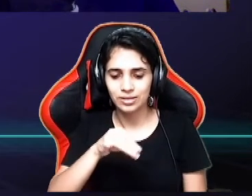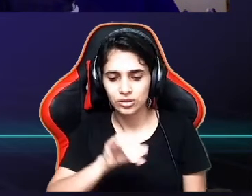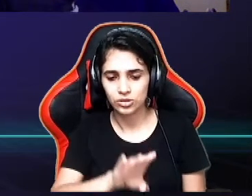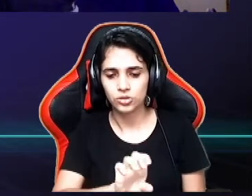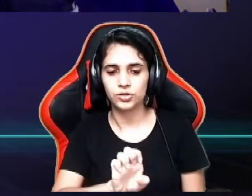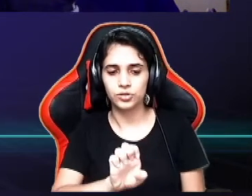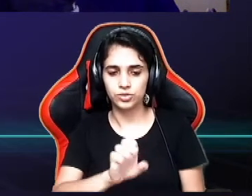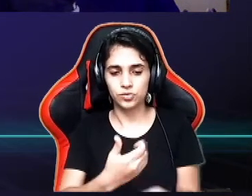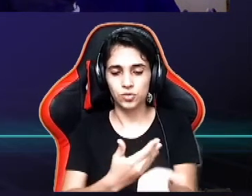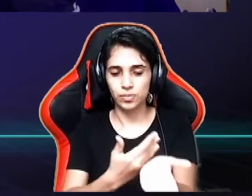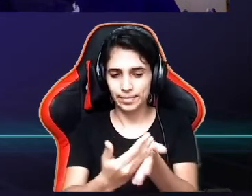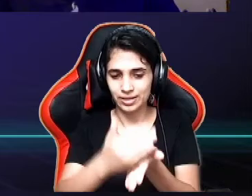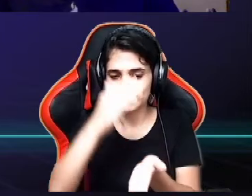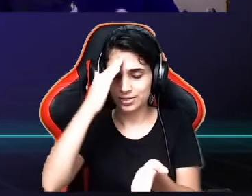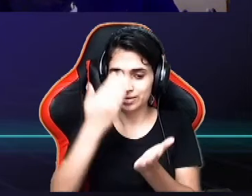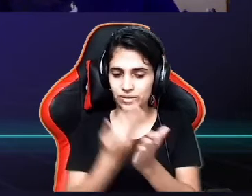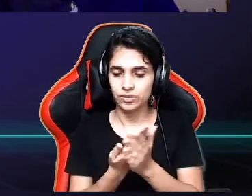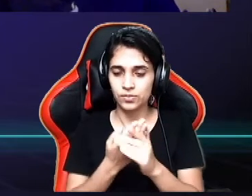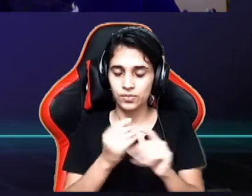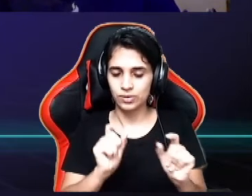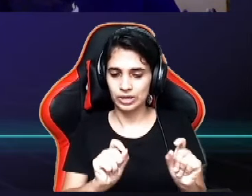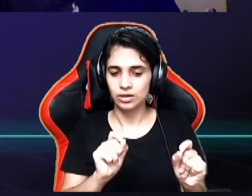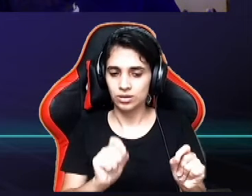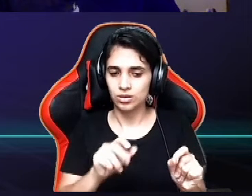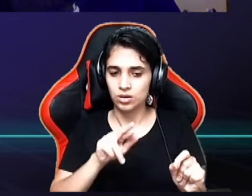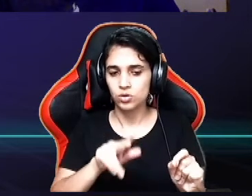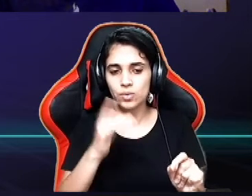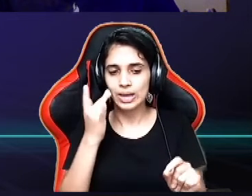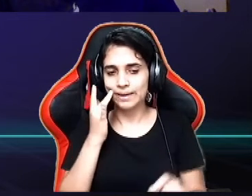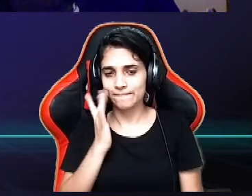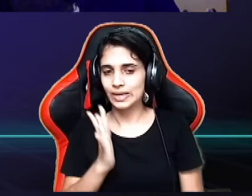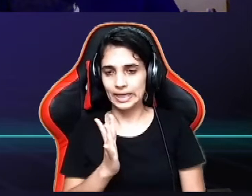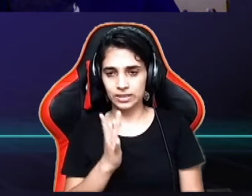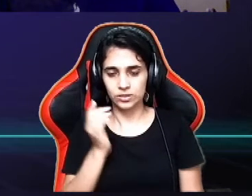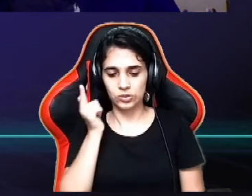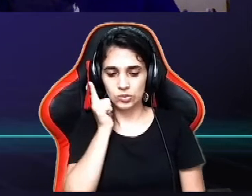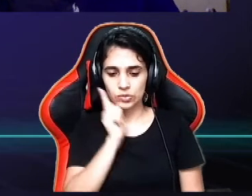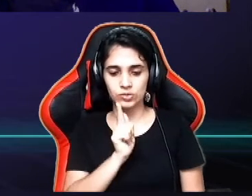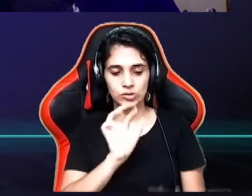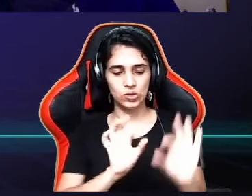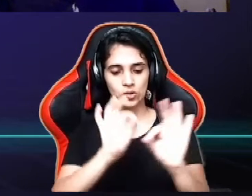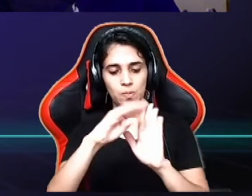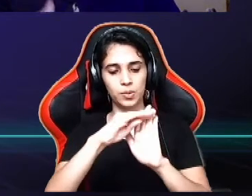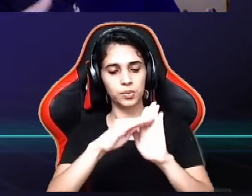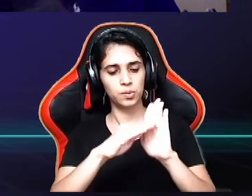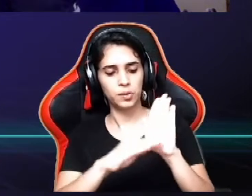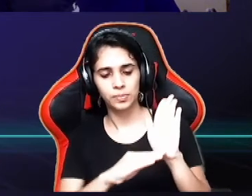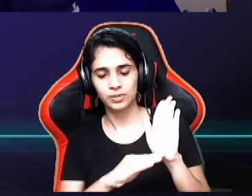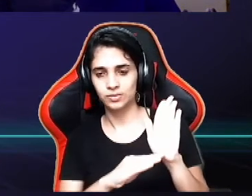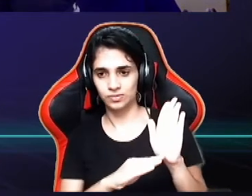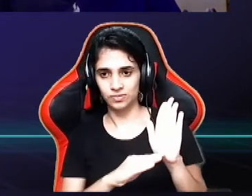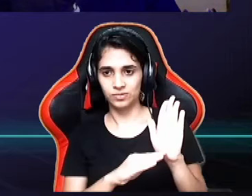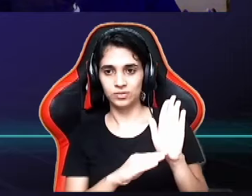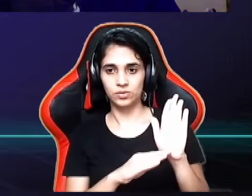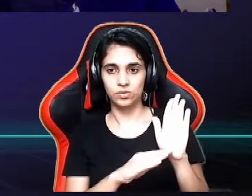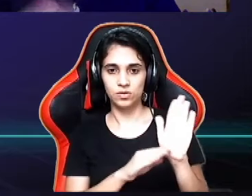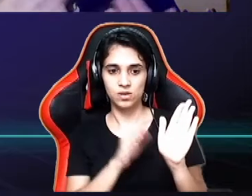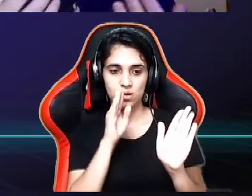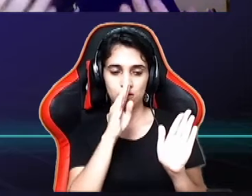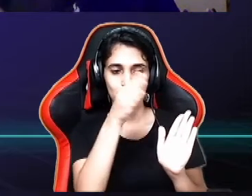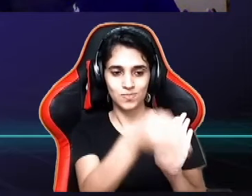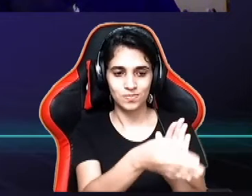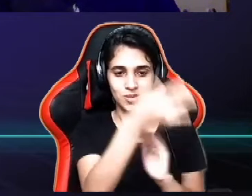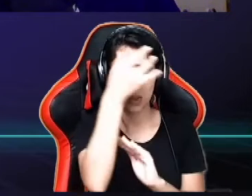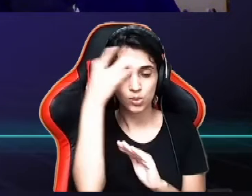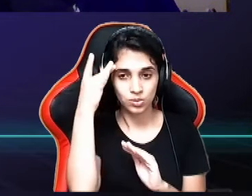studios, the beginner studios, I believe this is not that easy, to map it out, and it's